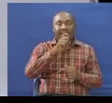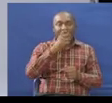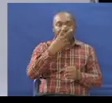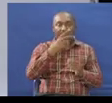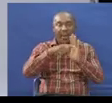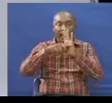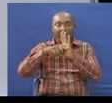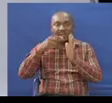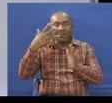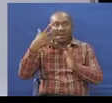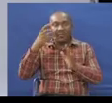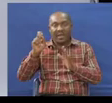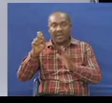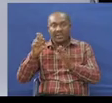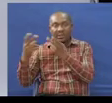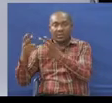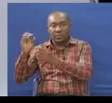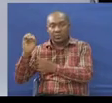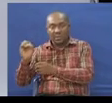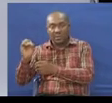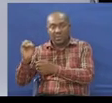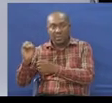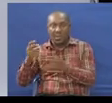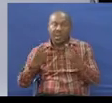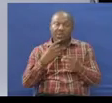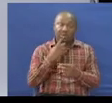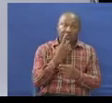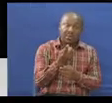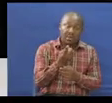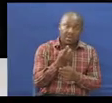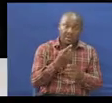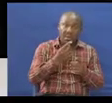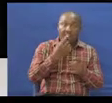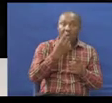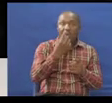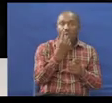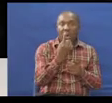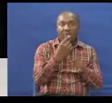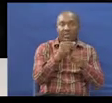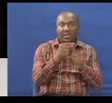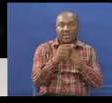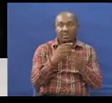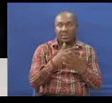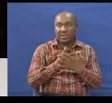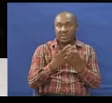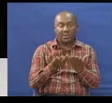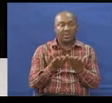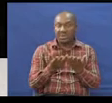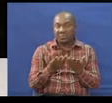That is x squared minus 5x is equal to 0. As we said, one of the terms is not